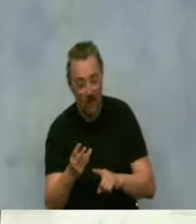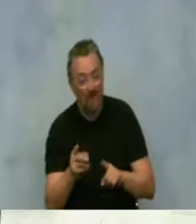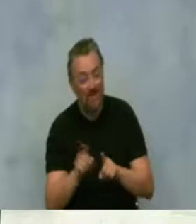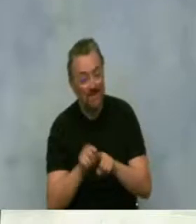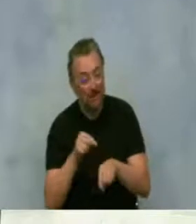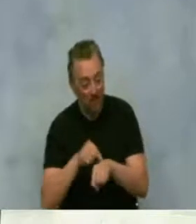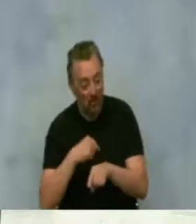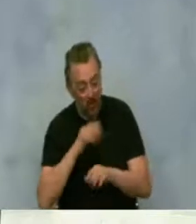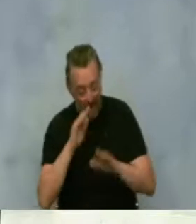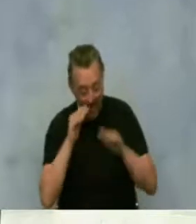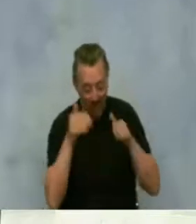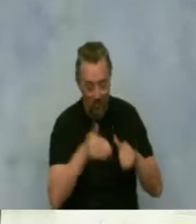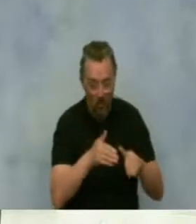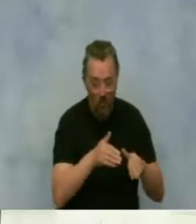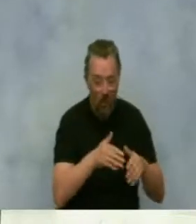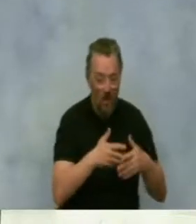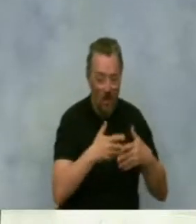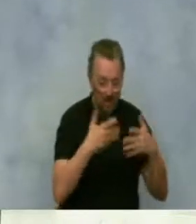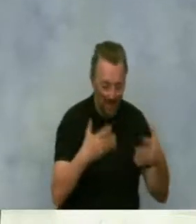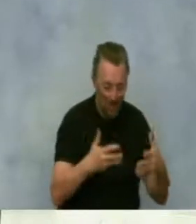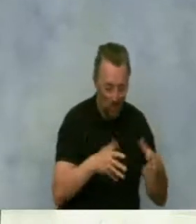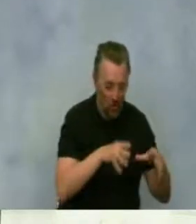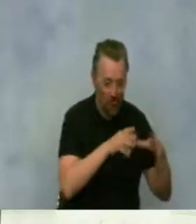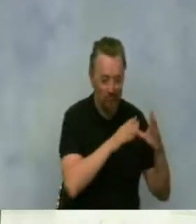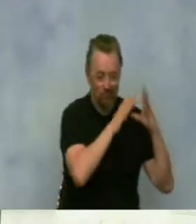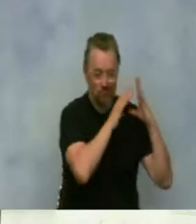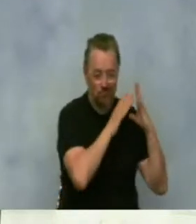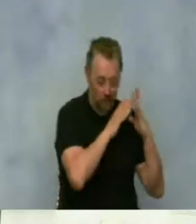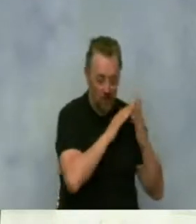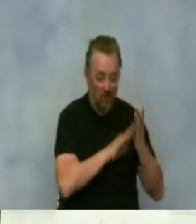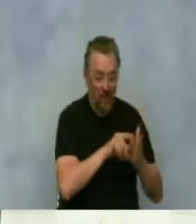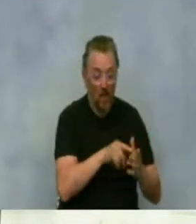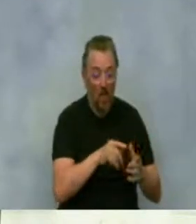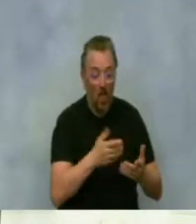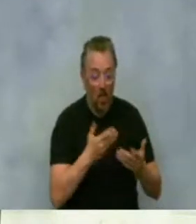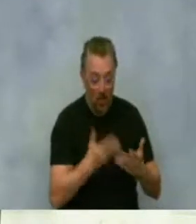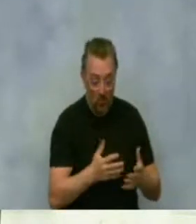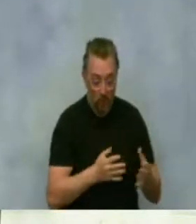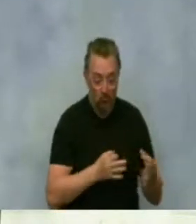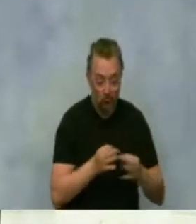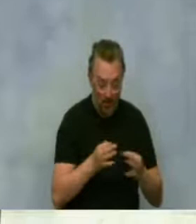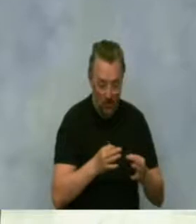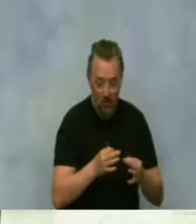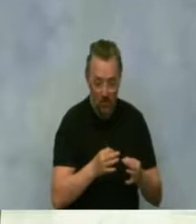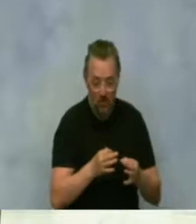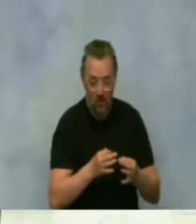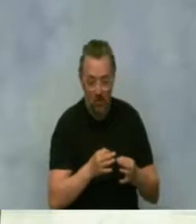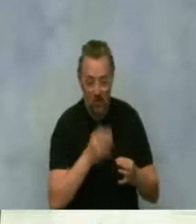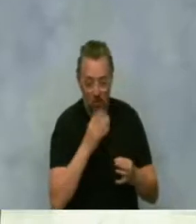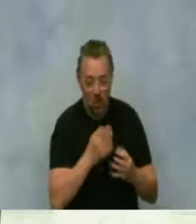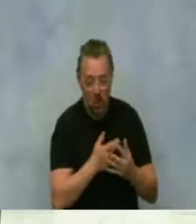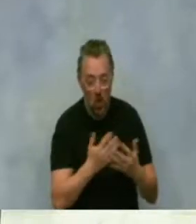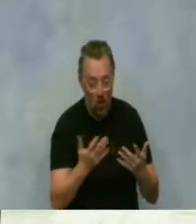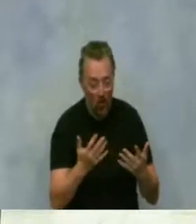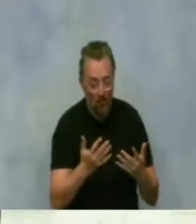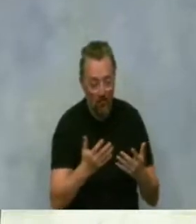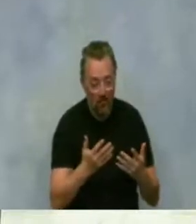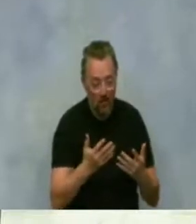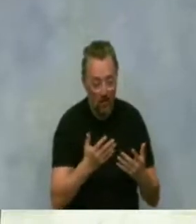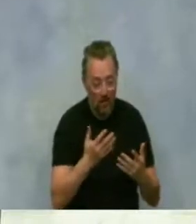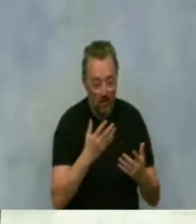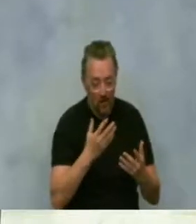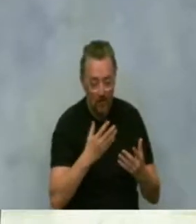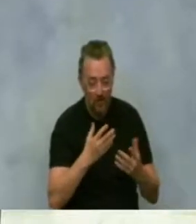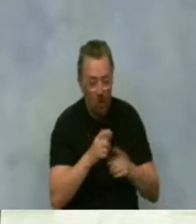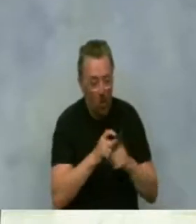attention to a major undertaking for us, which will be to replace the current strategy, taking account of an awful lot of learning the Lotus had in terms of customer involvement,